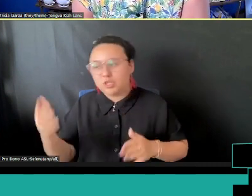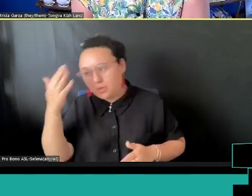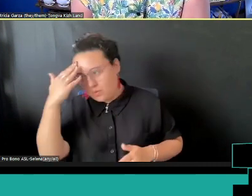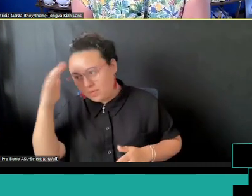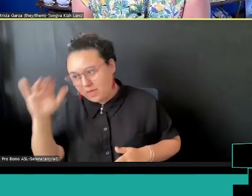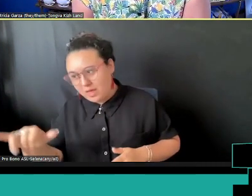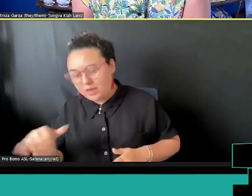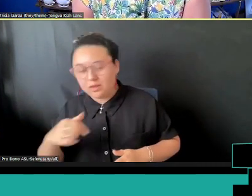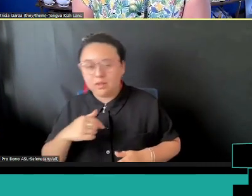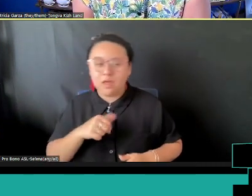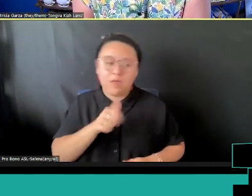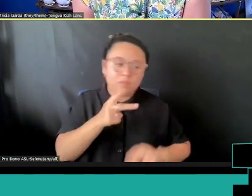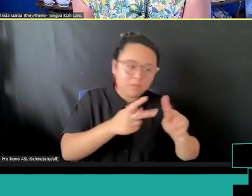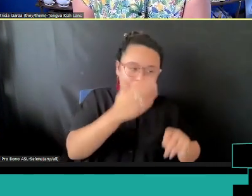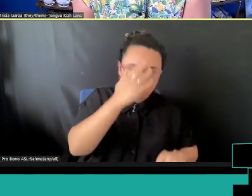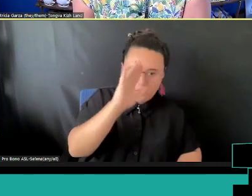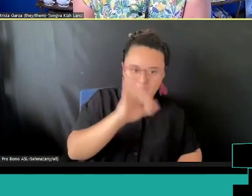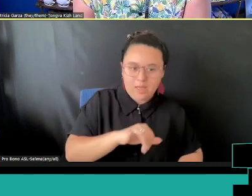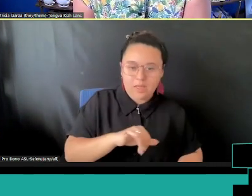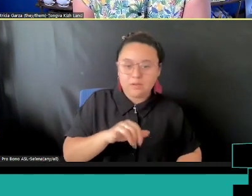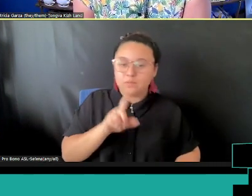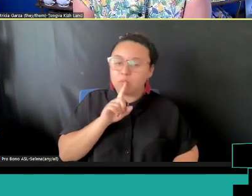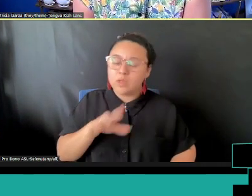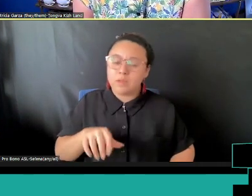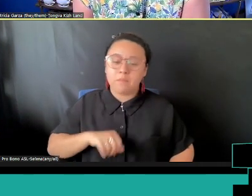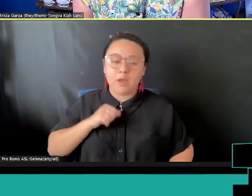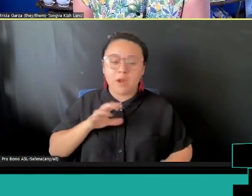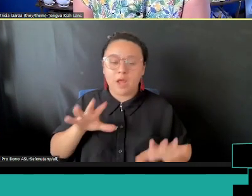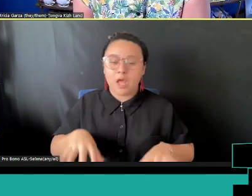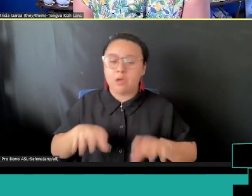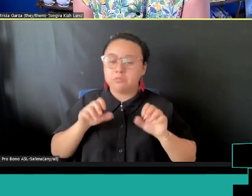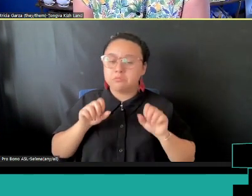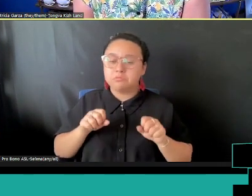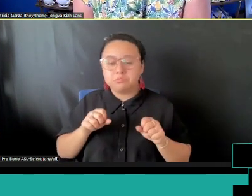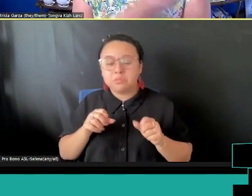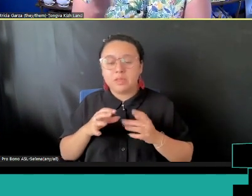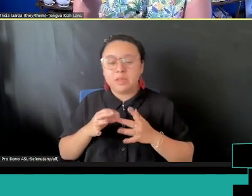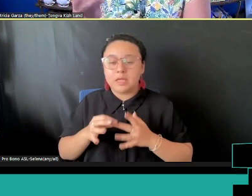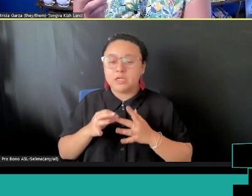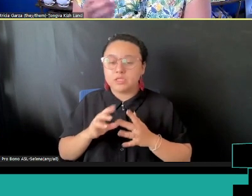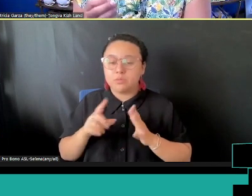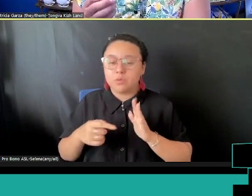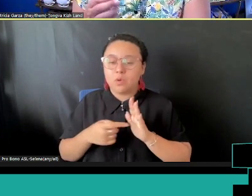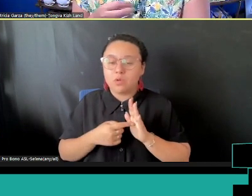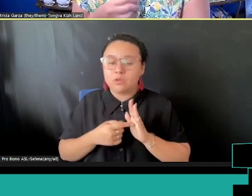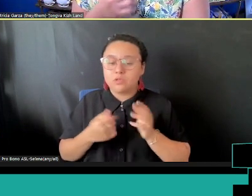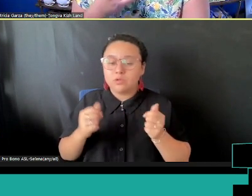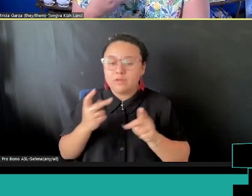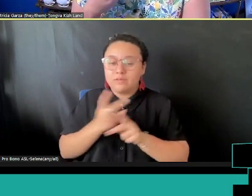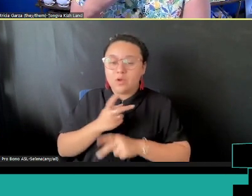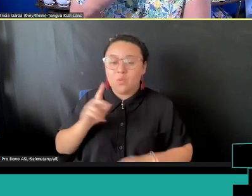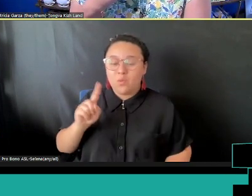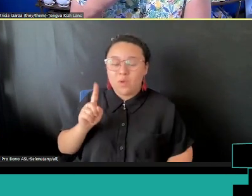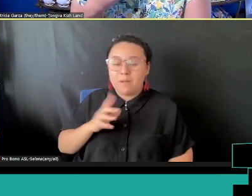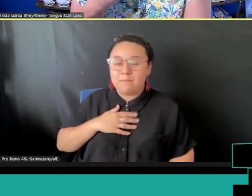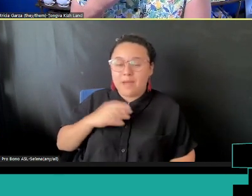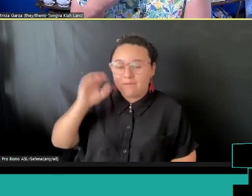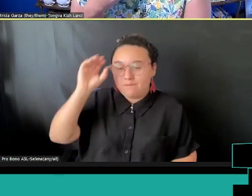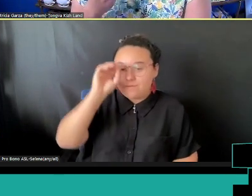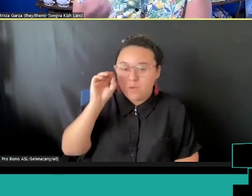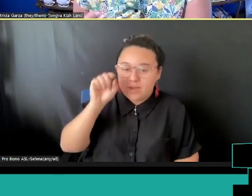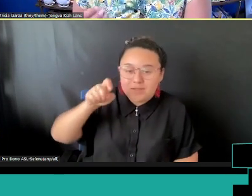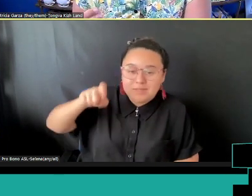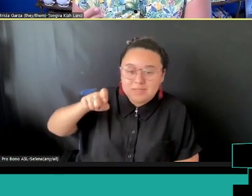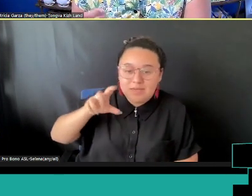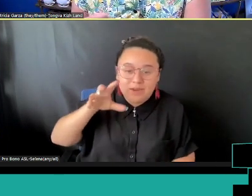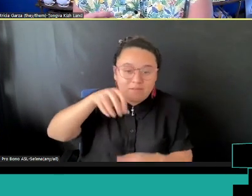did. And I am continuing to say, okay, where is my voice needed? And where can